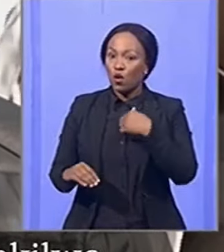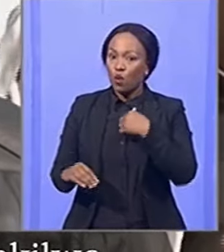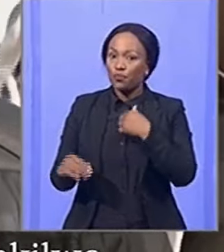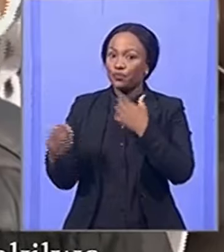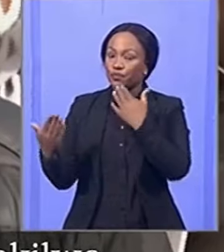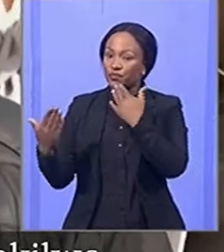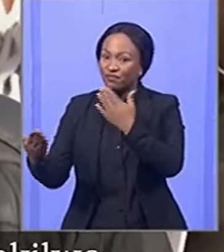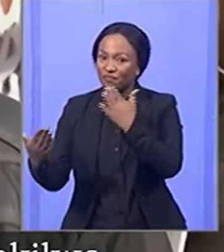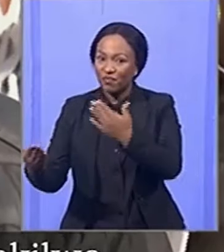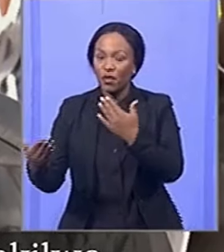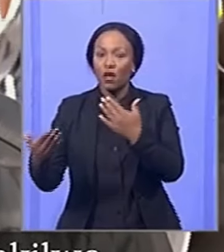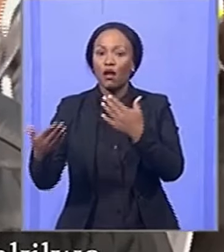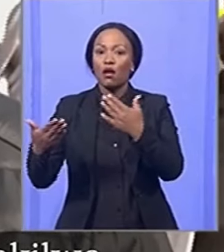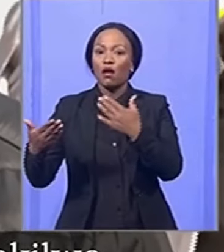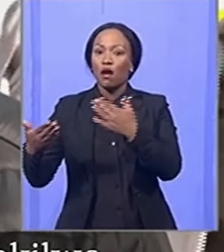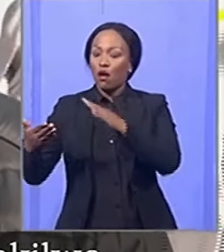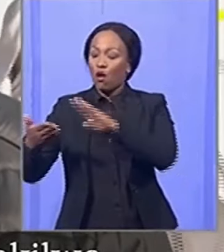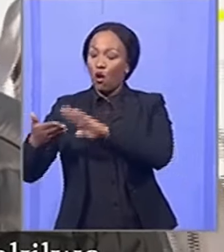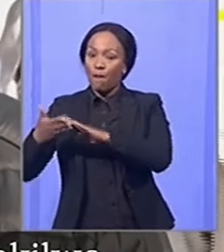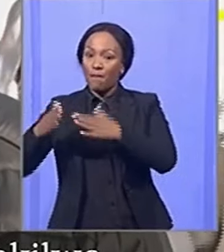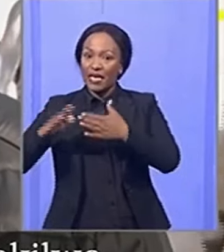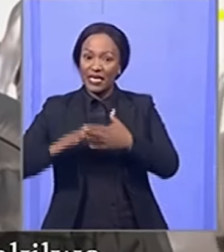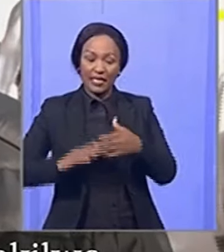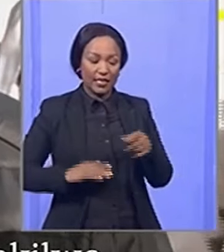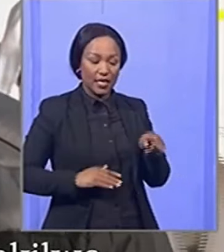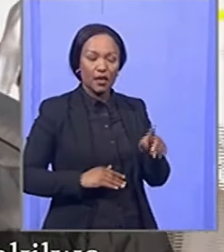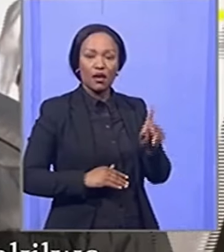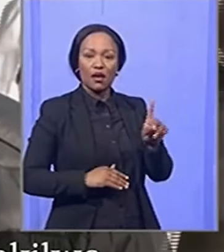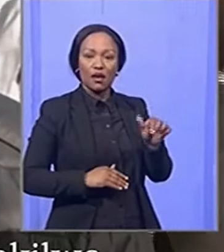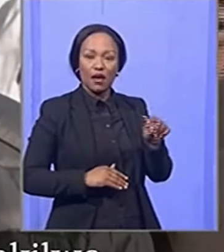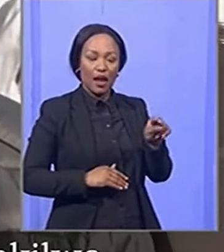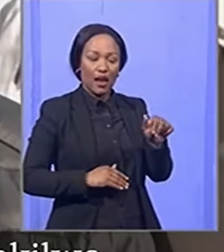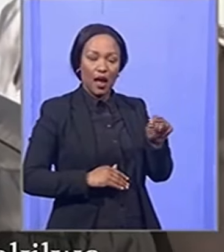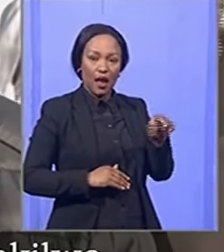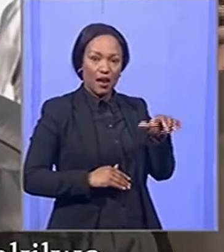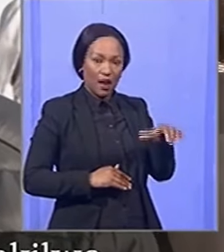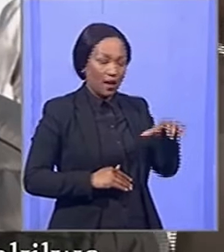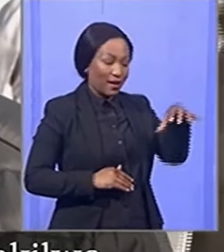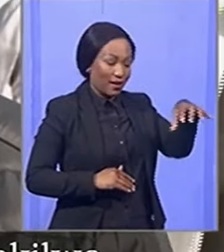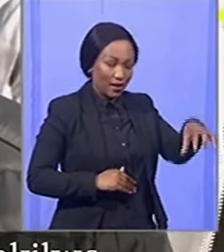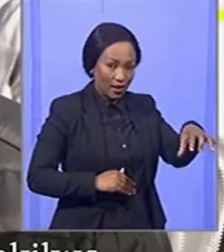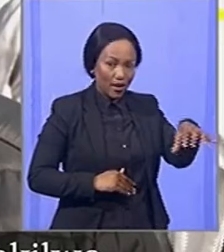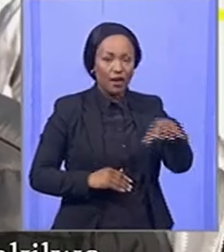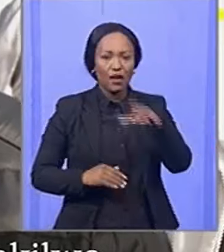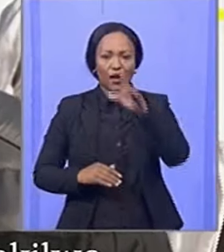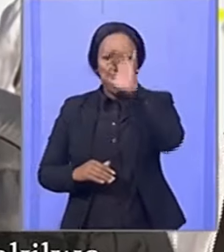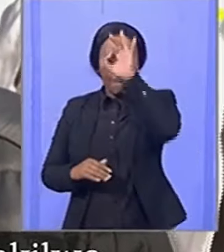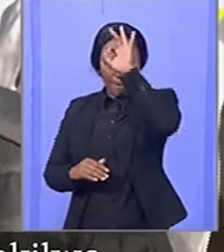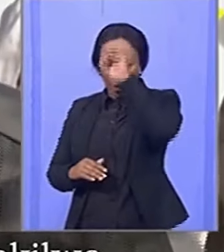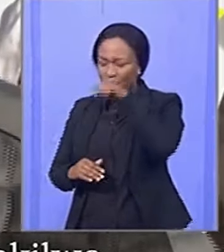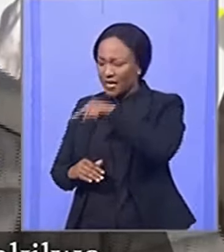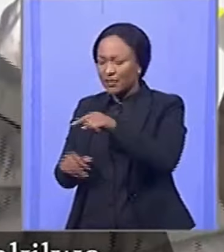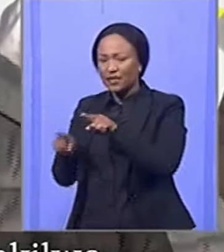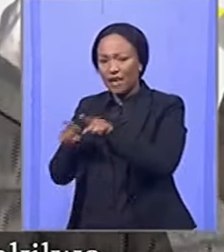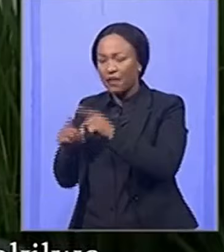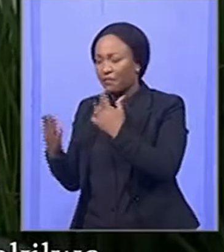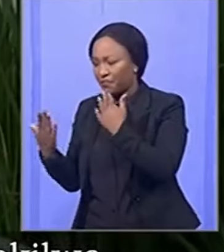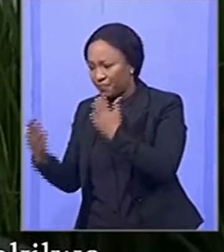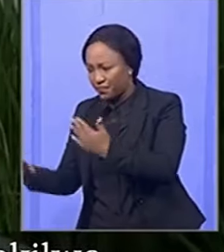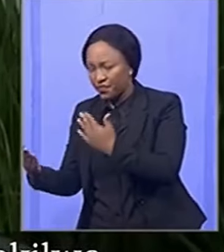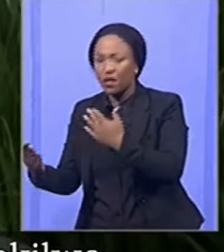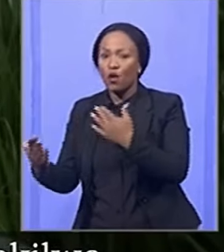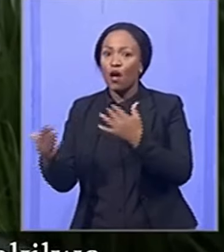community ya Kanana le mapolesa ka mo ba sebeditseng ka teng hore ebe ka nako ena ebe o sona le batho ba